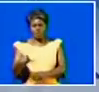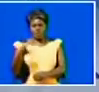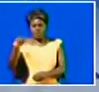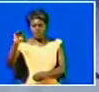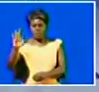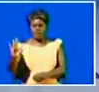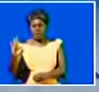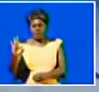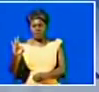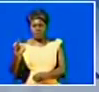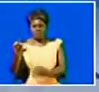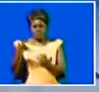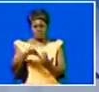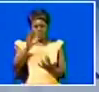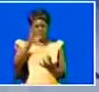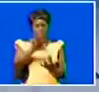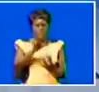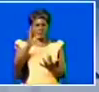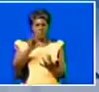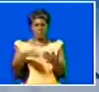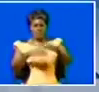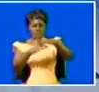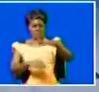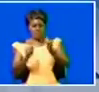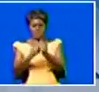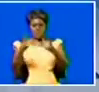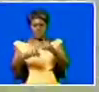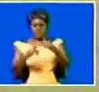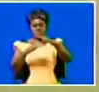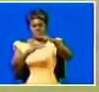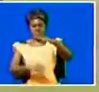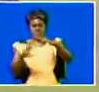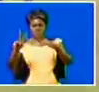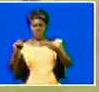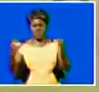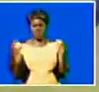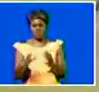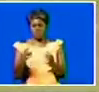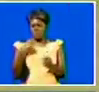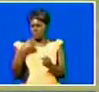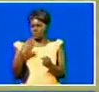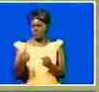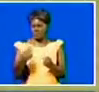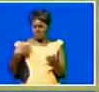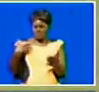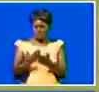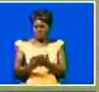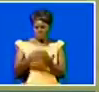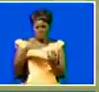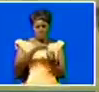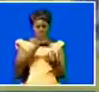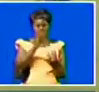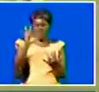coaches while overseeing the selection of players for the national under-17 and under-20 teams. Migne says that so far, three players